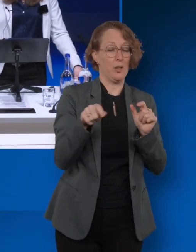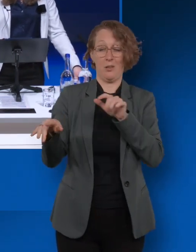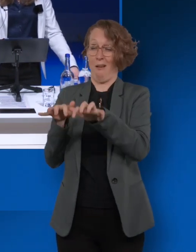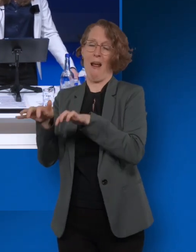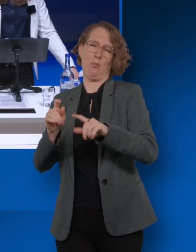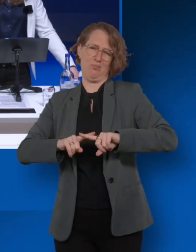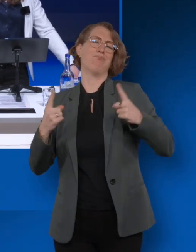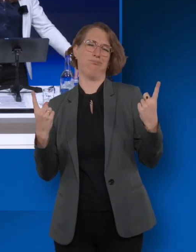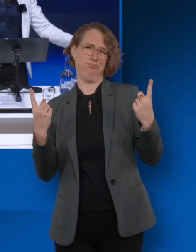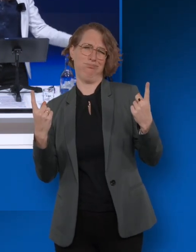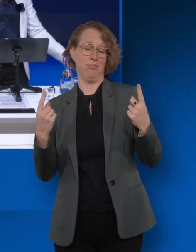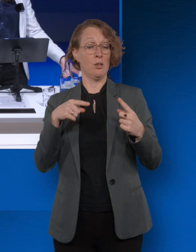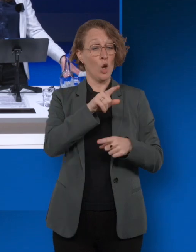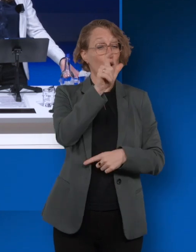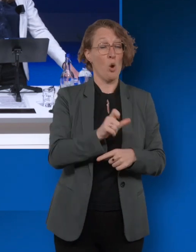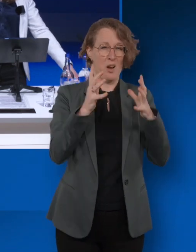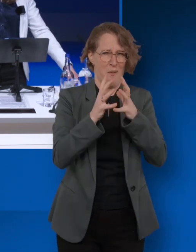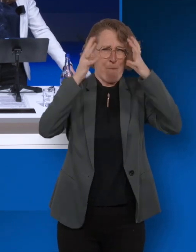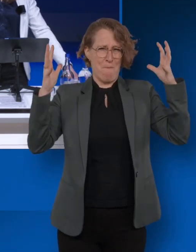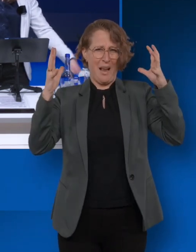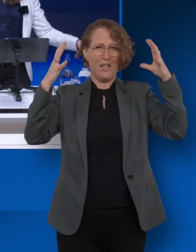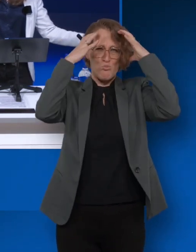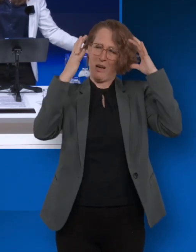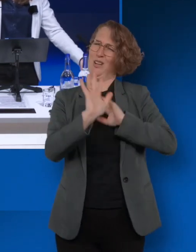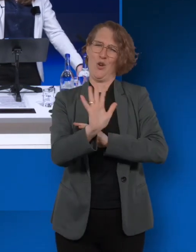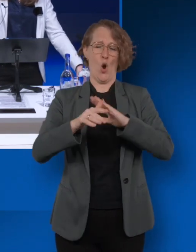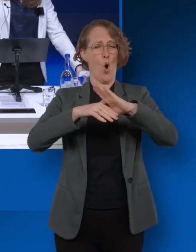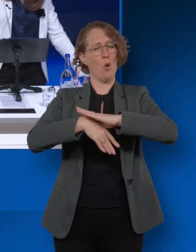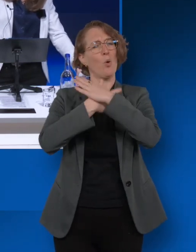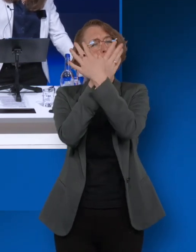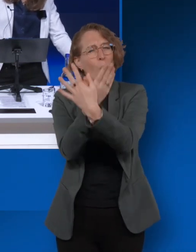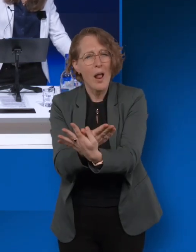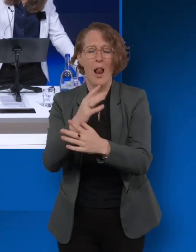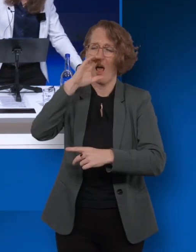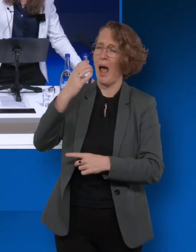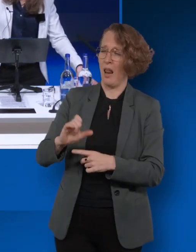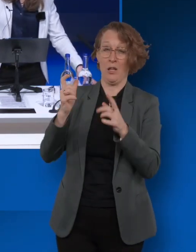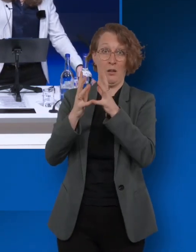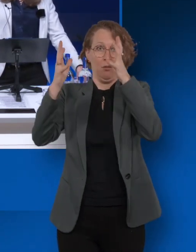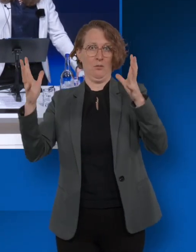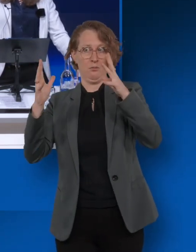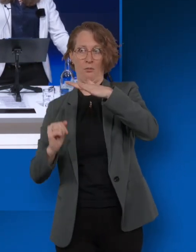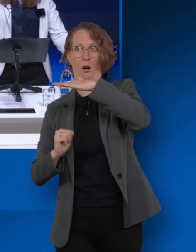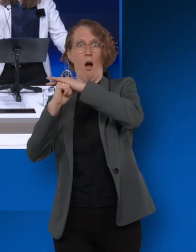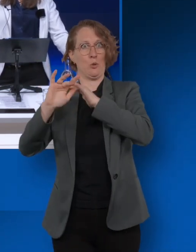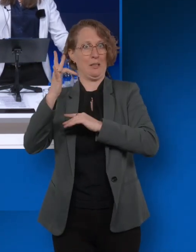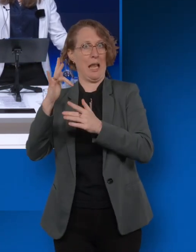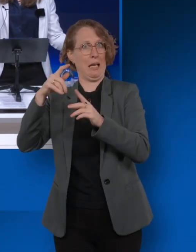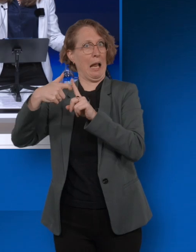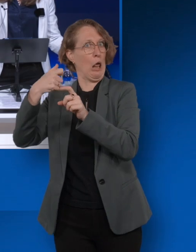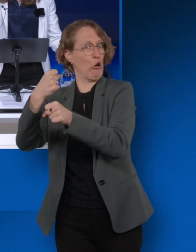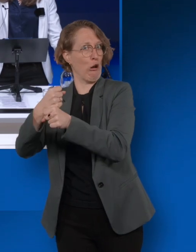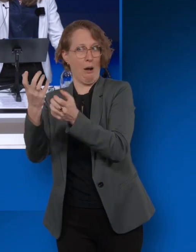and animals. We don't have the largest brains. The sperm whale and the elephant brain are larger, weighing up to 10